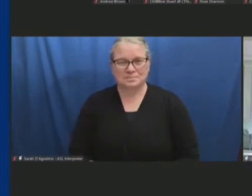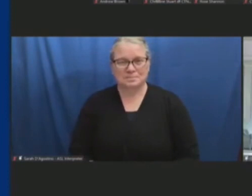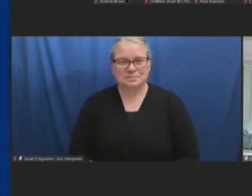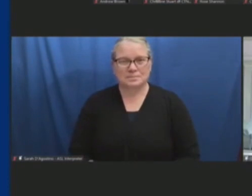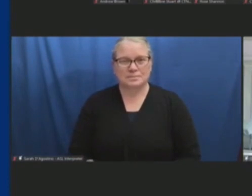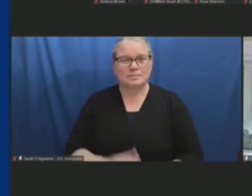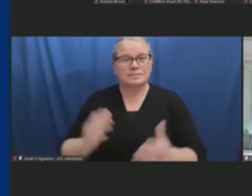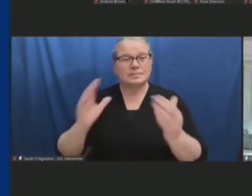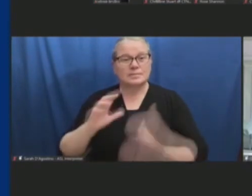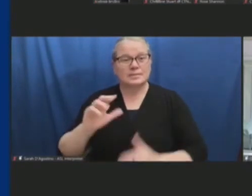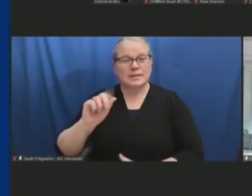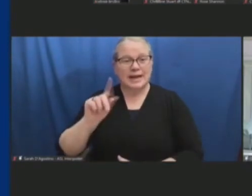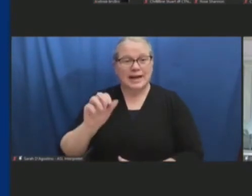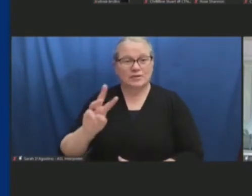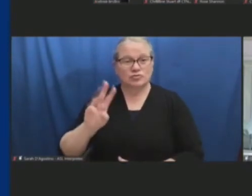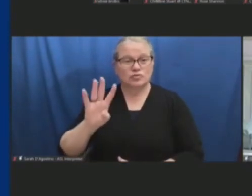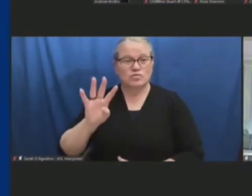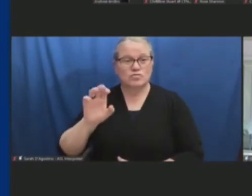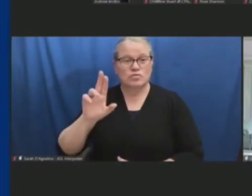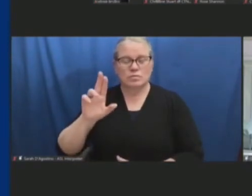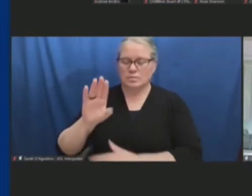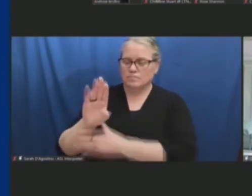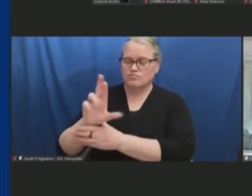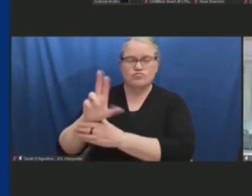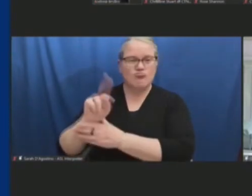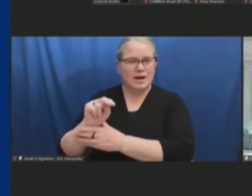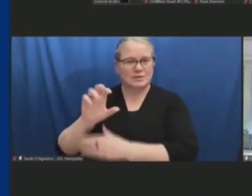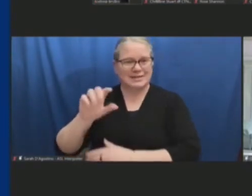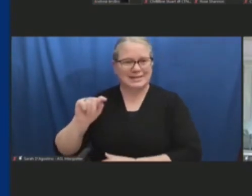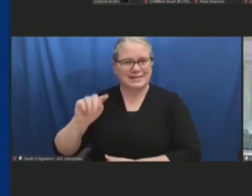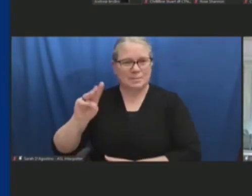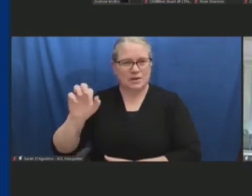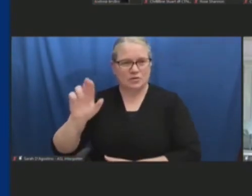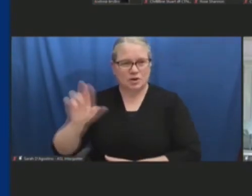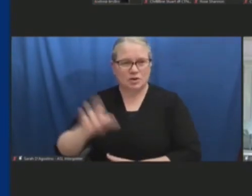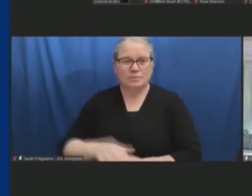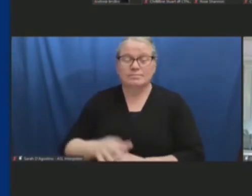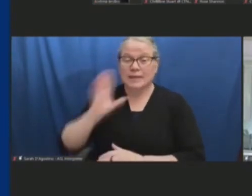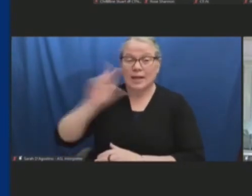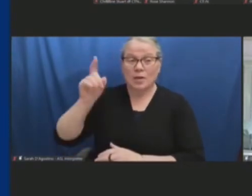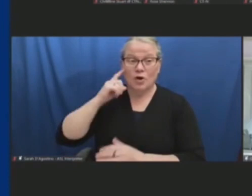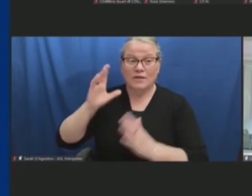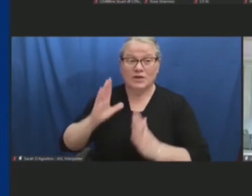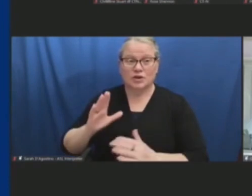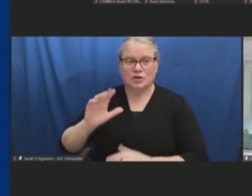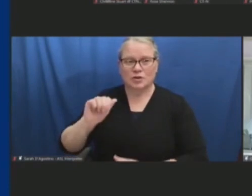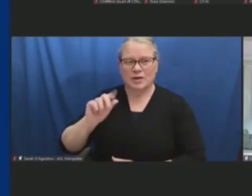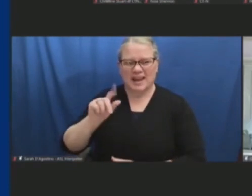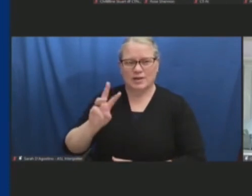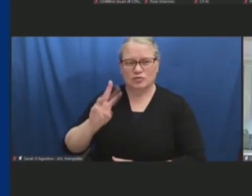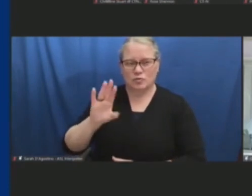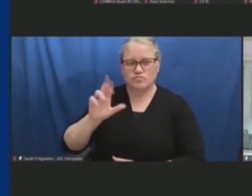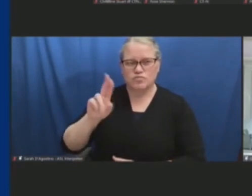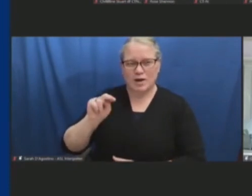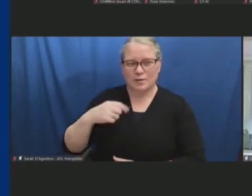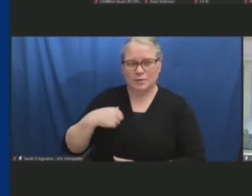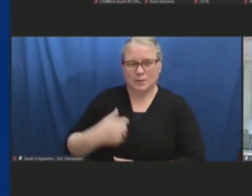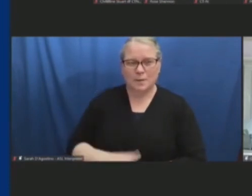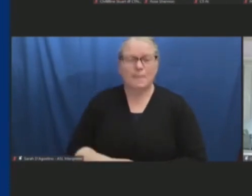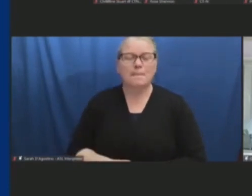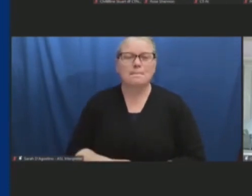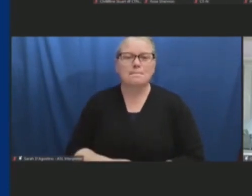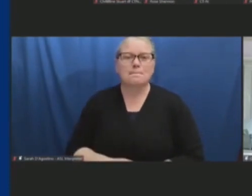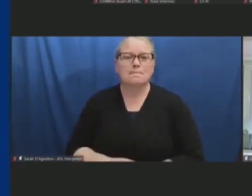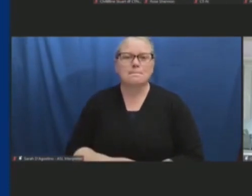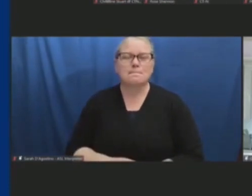Andrew Brown, CT Mayor. Hi, Governor. Andrew Brown here. I had a question. So we've